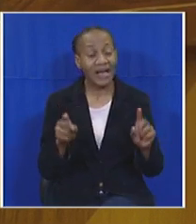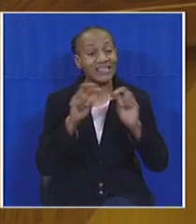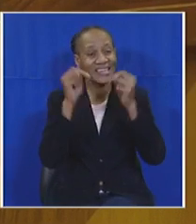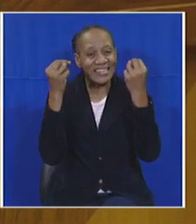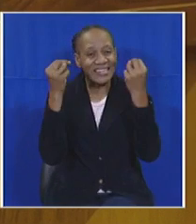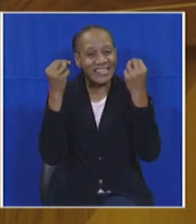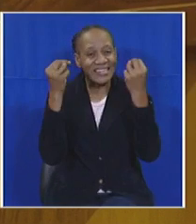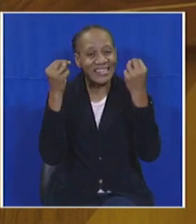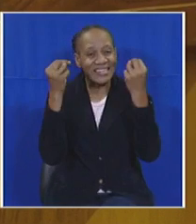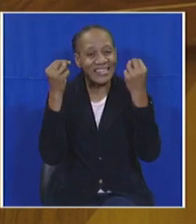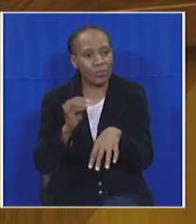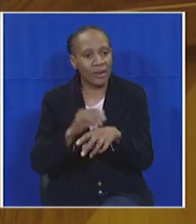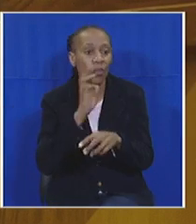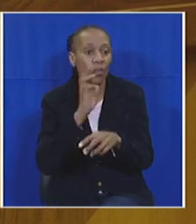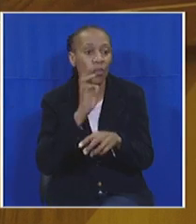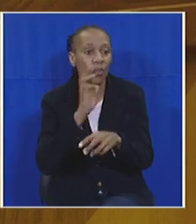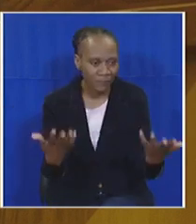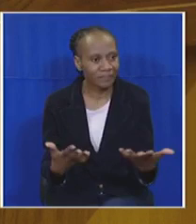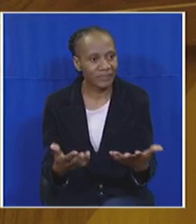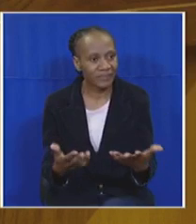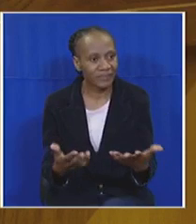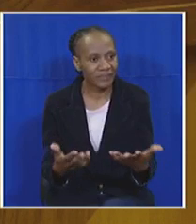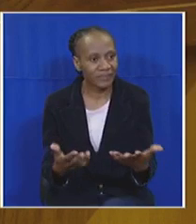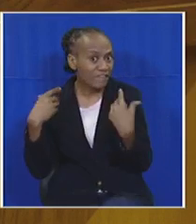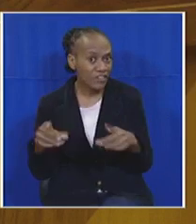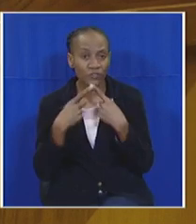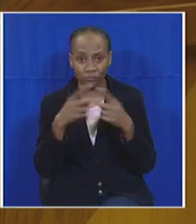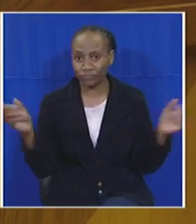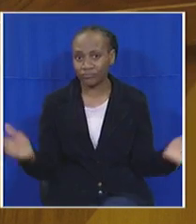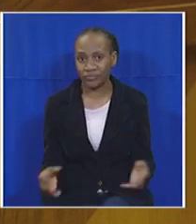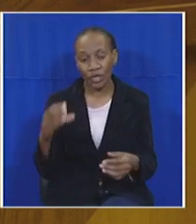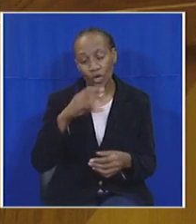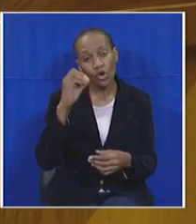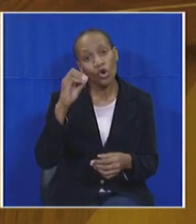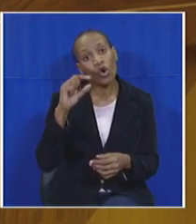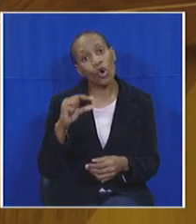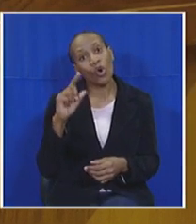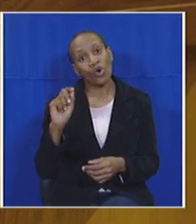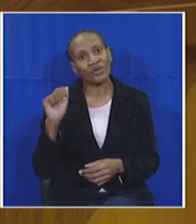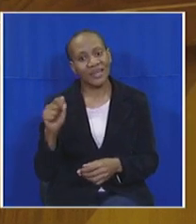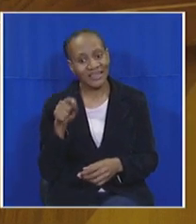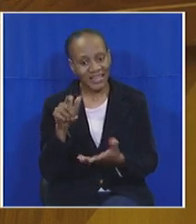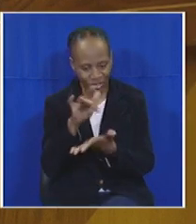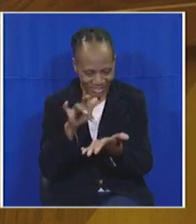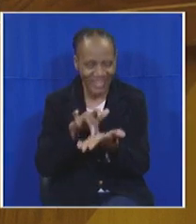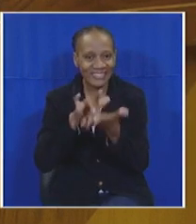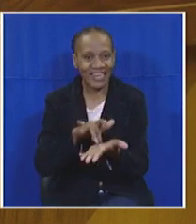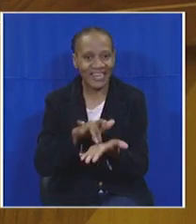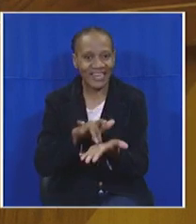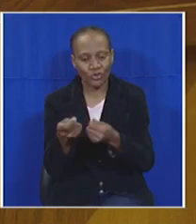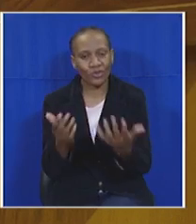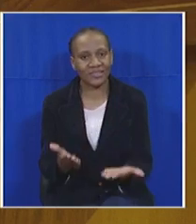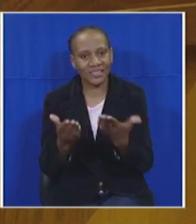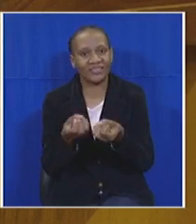as the DA has advocated since 2014? COGTA is the heart of service delivery and therefore